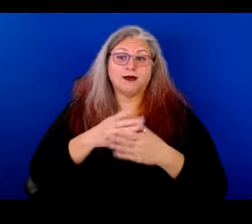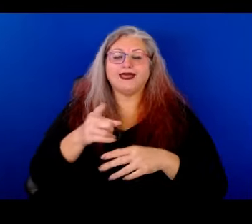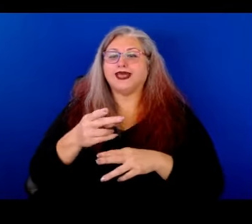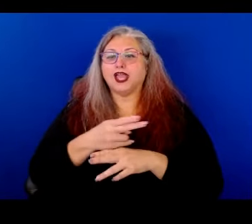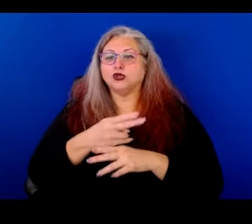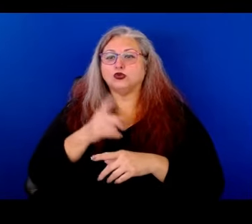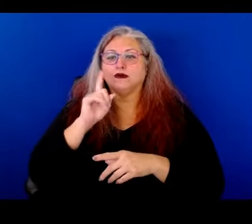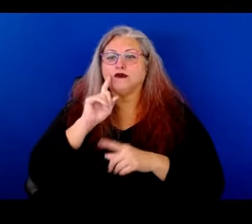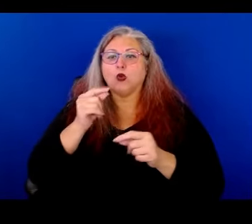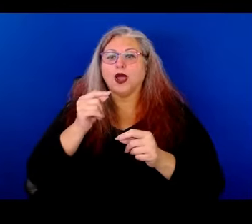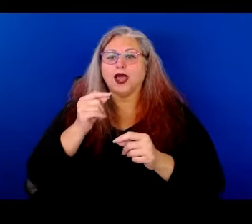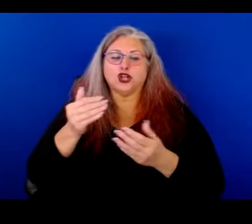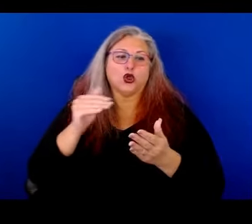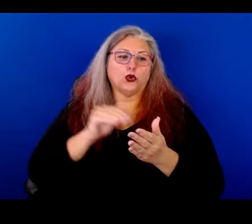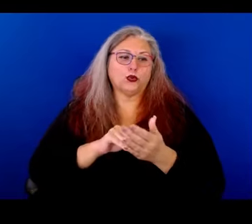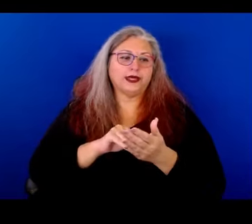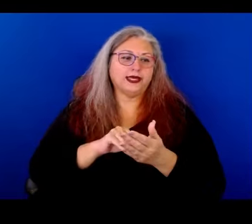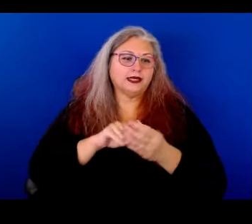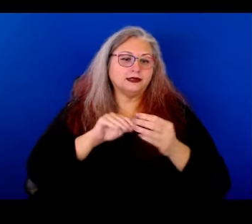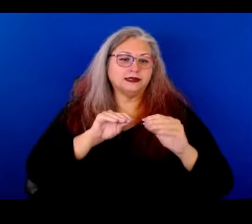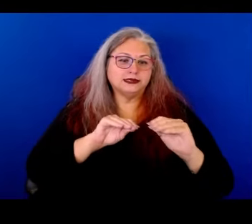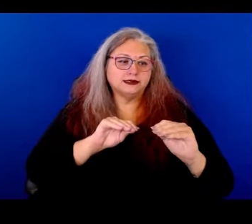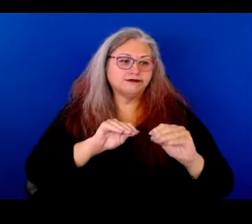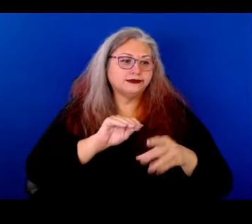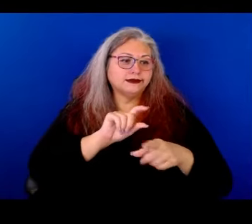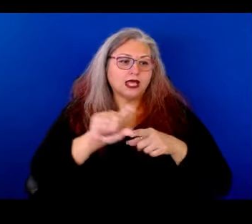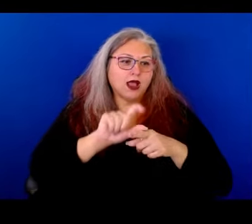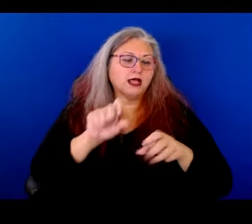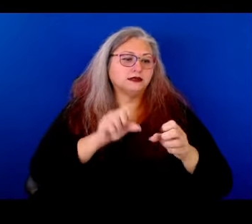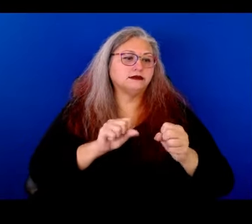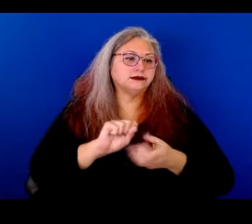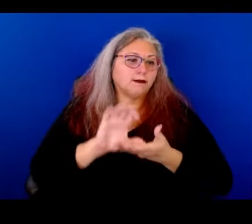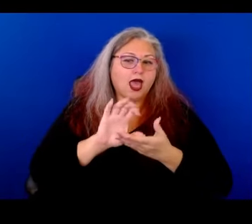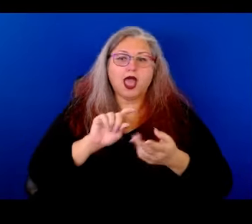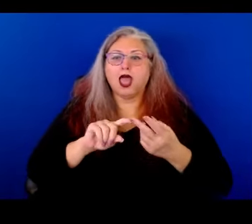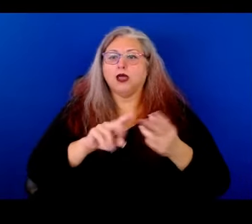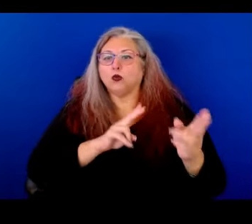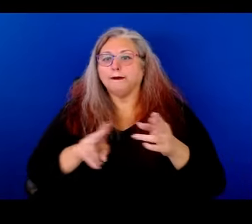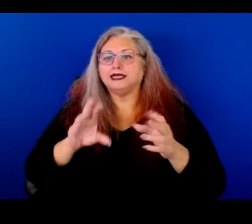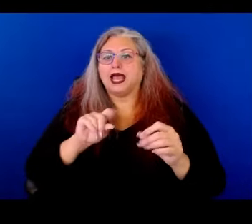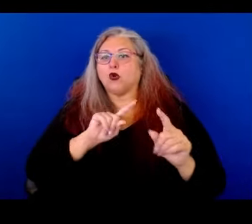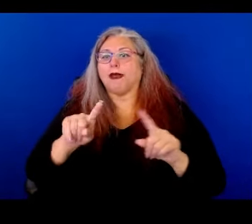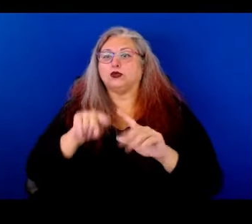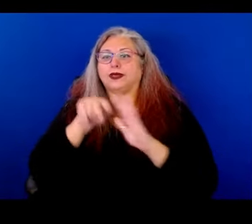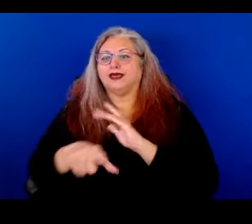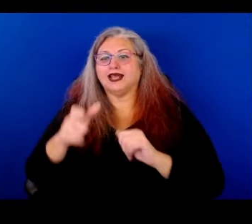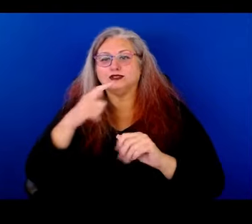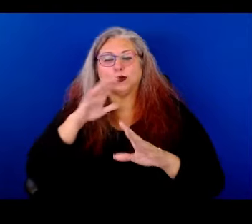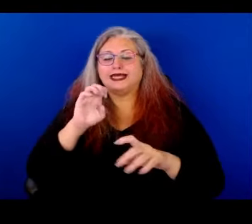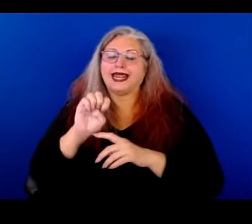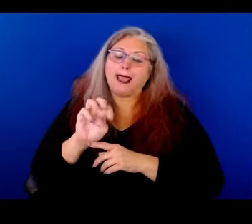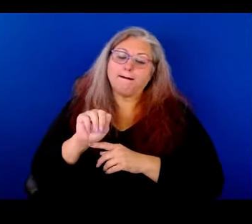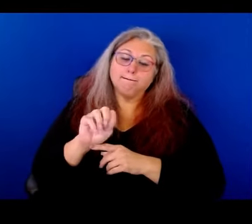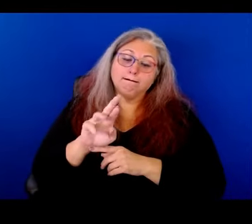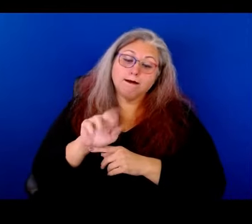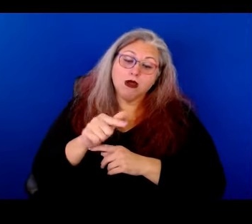to re-up ammunition and weapons and to come back and kill more faster. So we need an